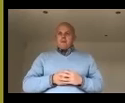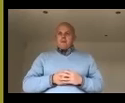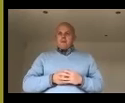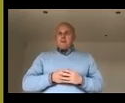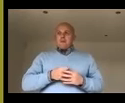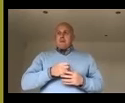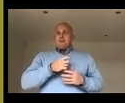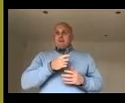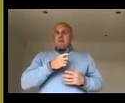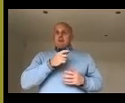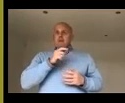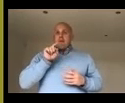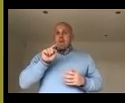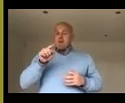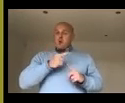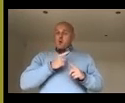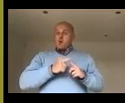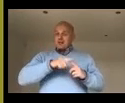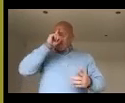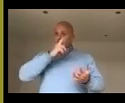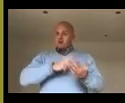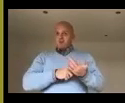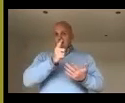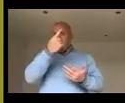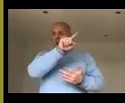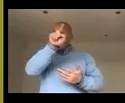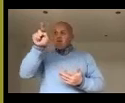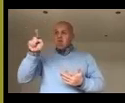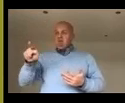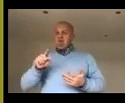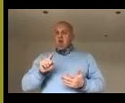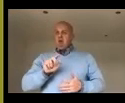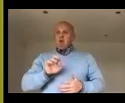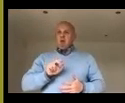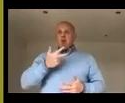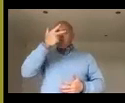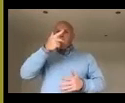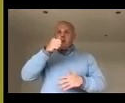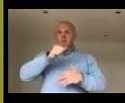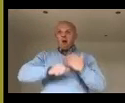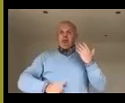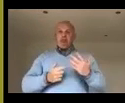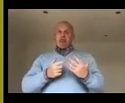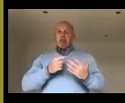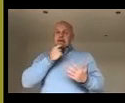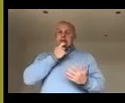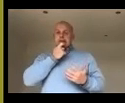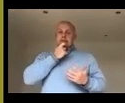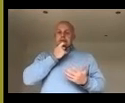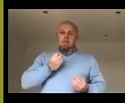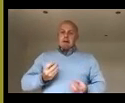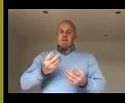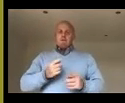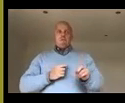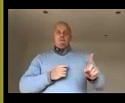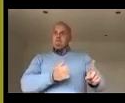decisions. Obviously, things are really urgent, particularly at the start of this, so it's good that people are able to